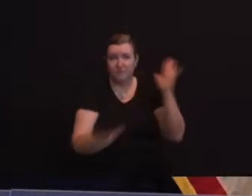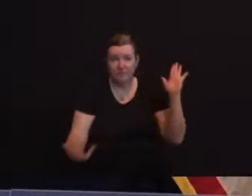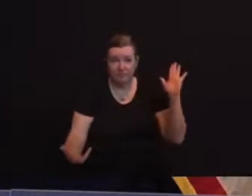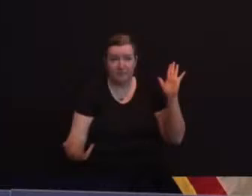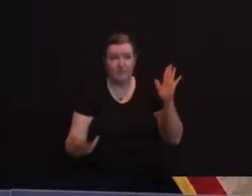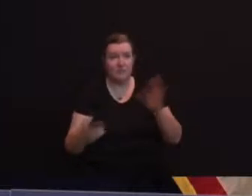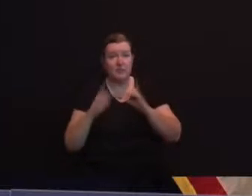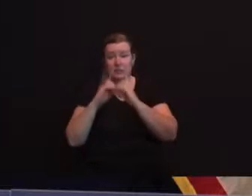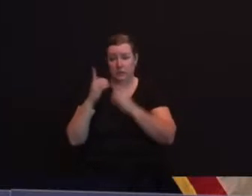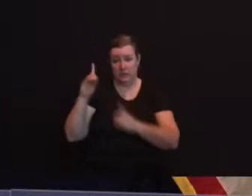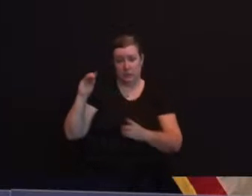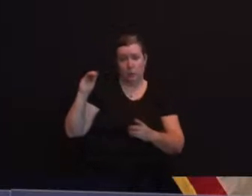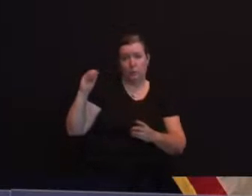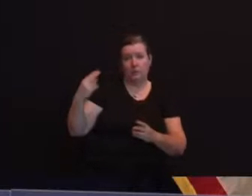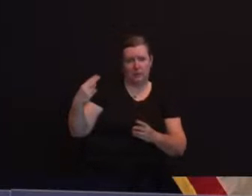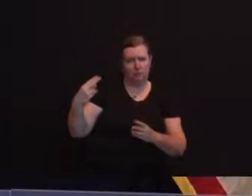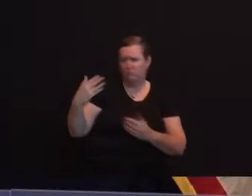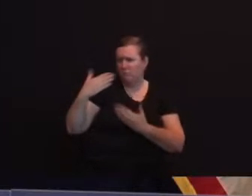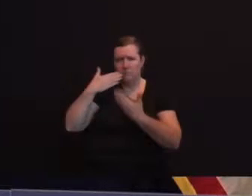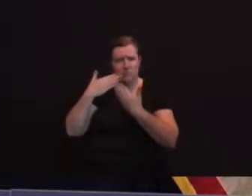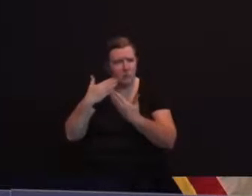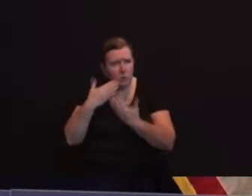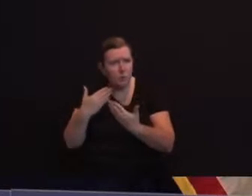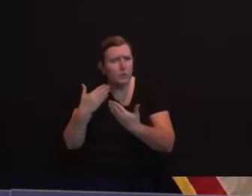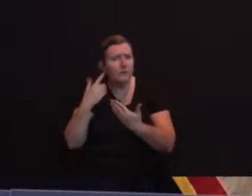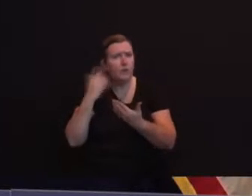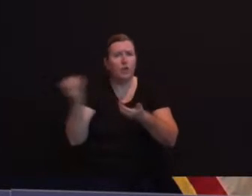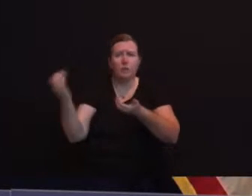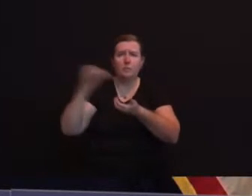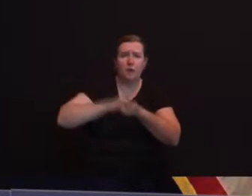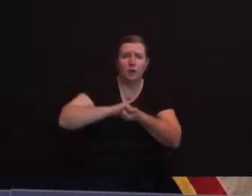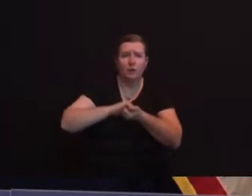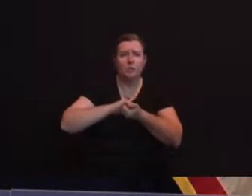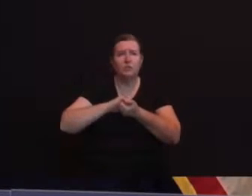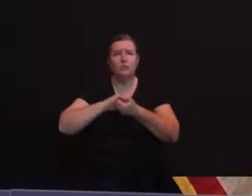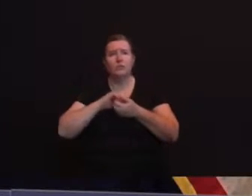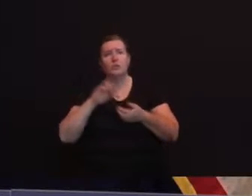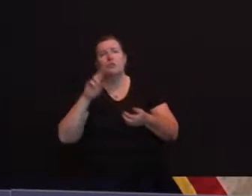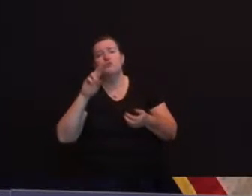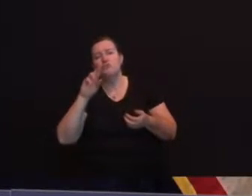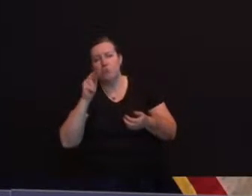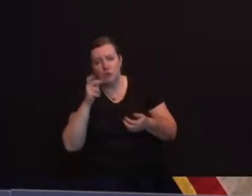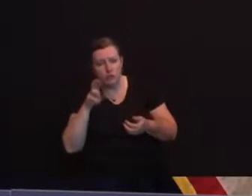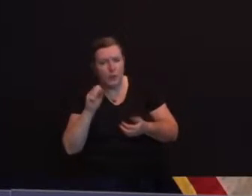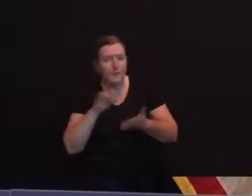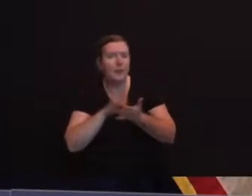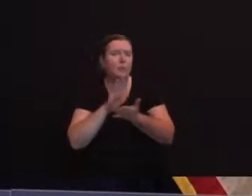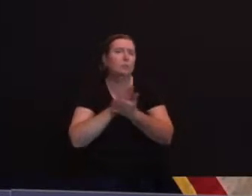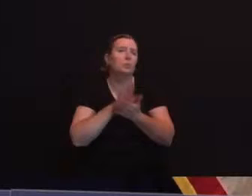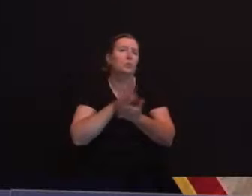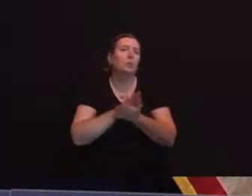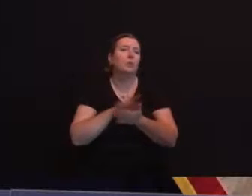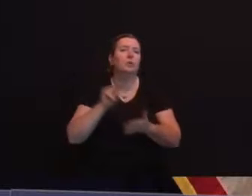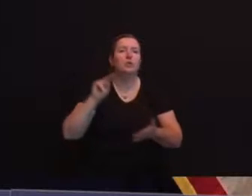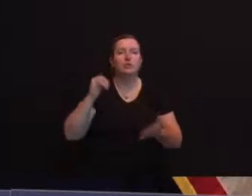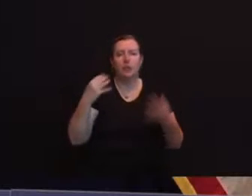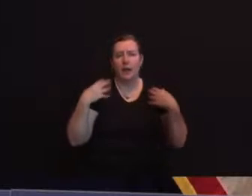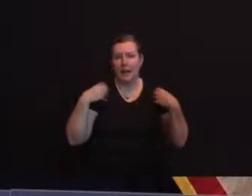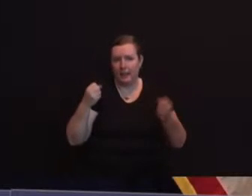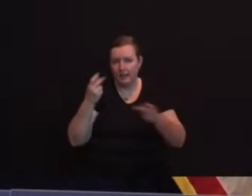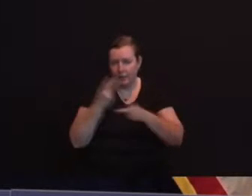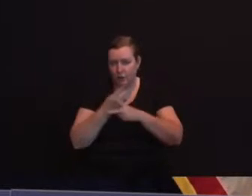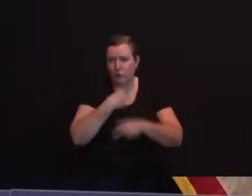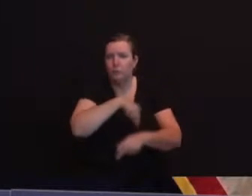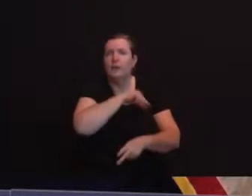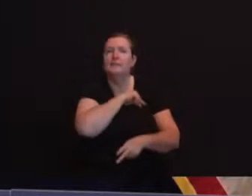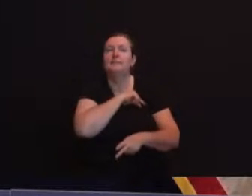its partners from Rutgers Medical School, the New Jersey Healthcare Quality Institute, Trinitas Regional Medical Center,